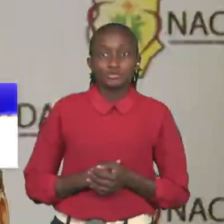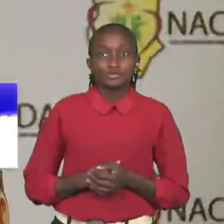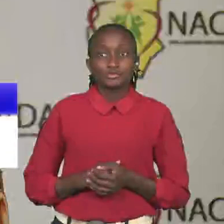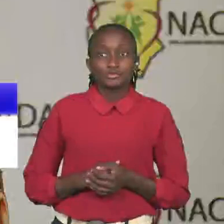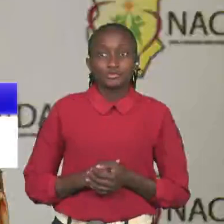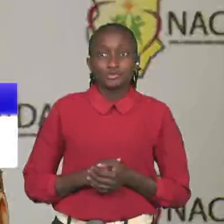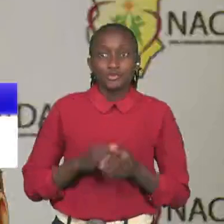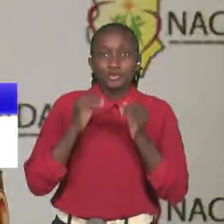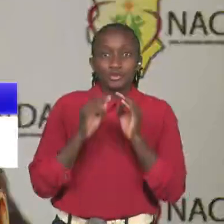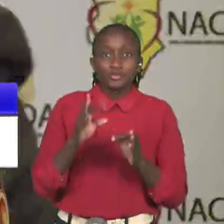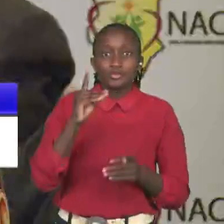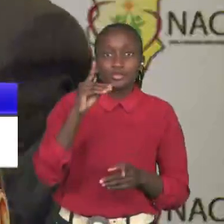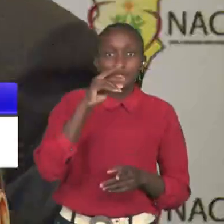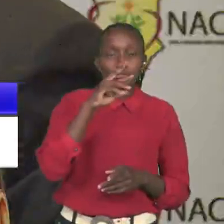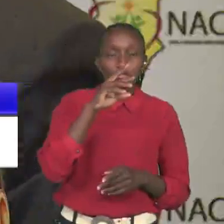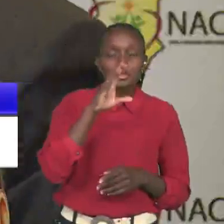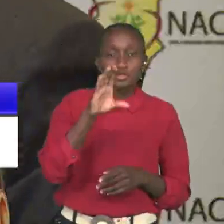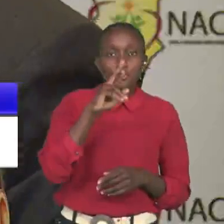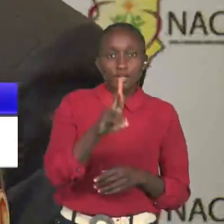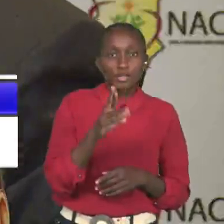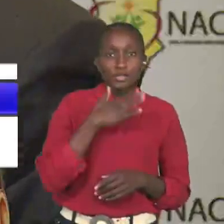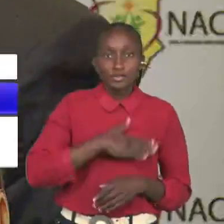If it's the DCI, please let us,